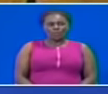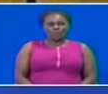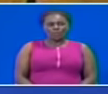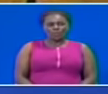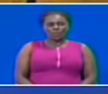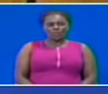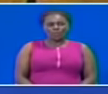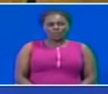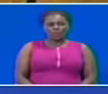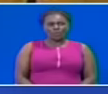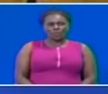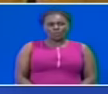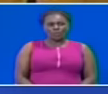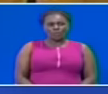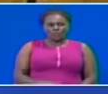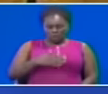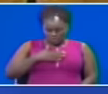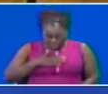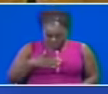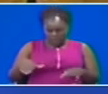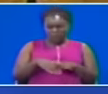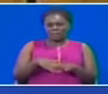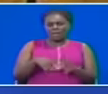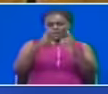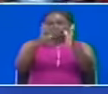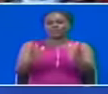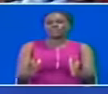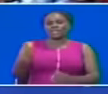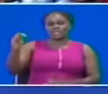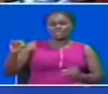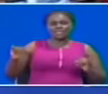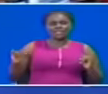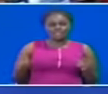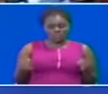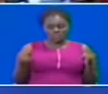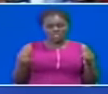Honorable members, Duncan Hemba, KTN.